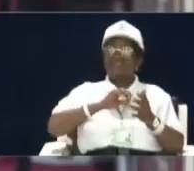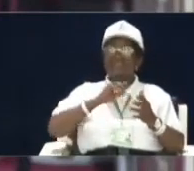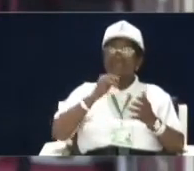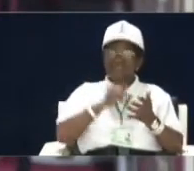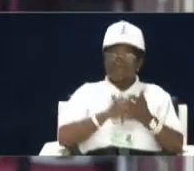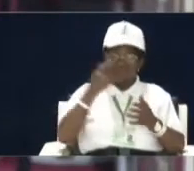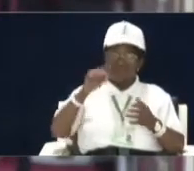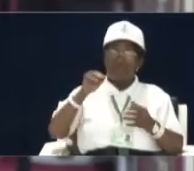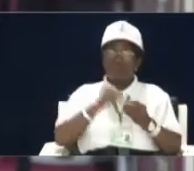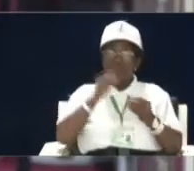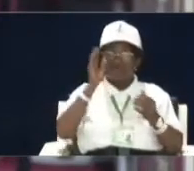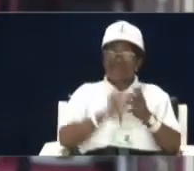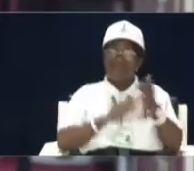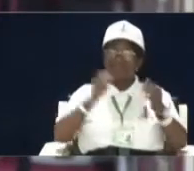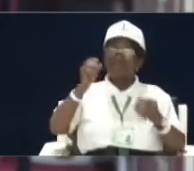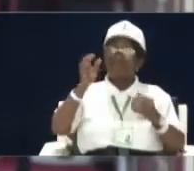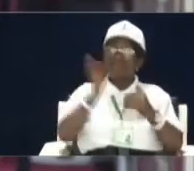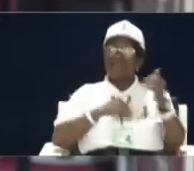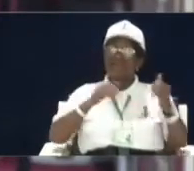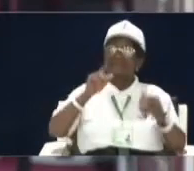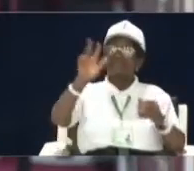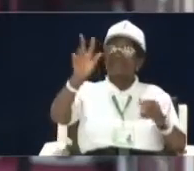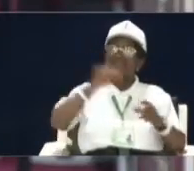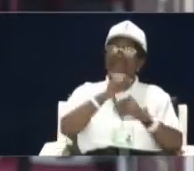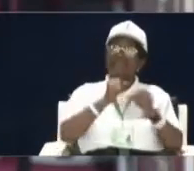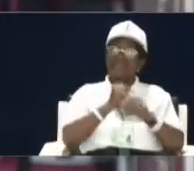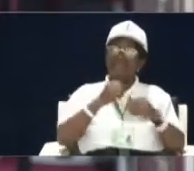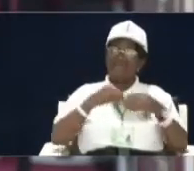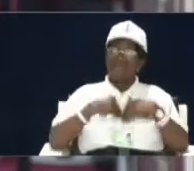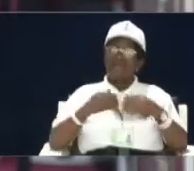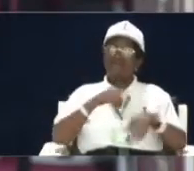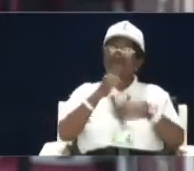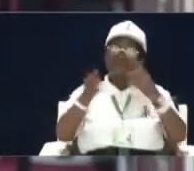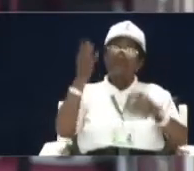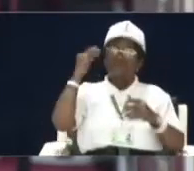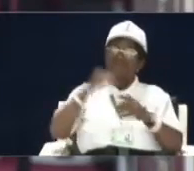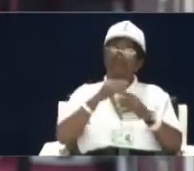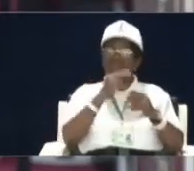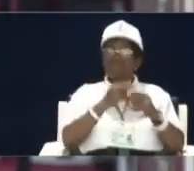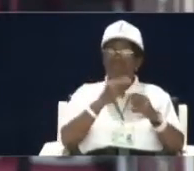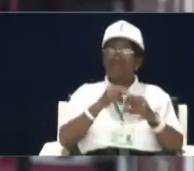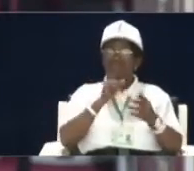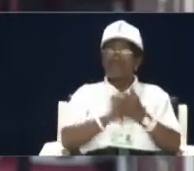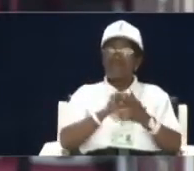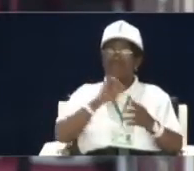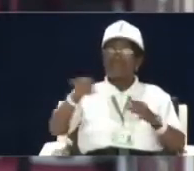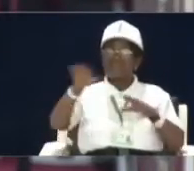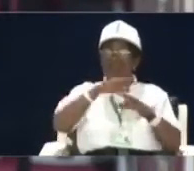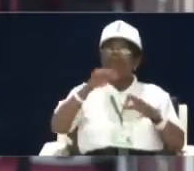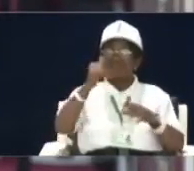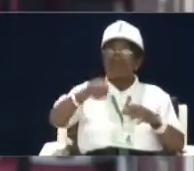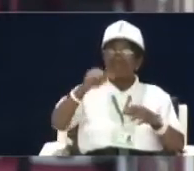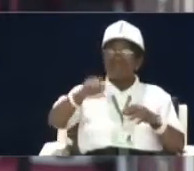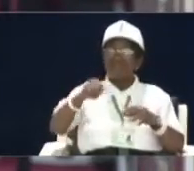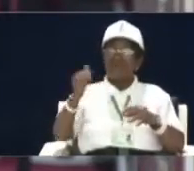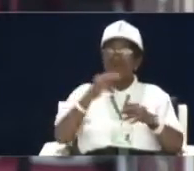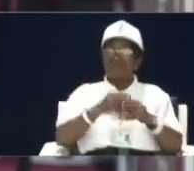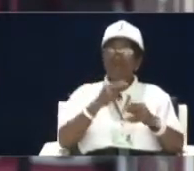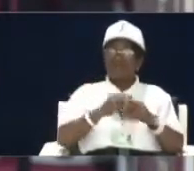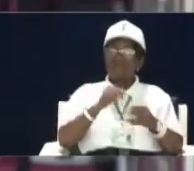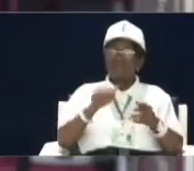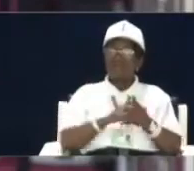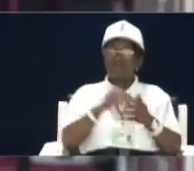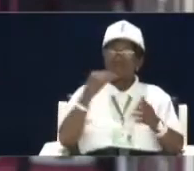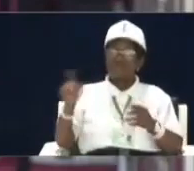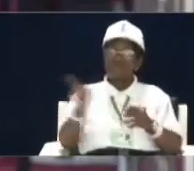3 years had gone. In the name that's above every other name, those of you who are here